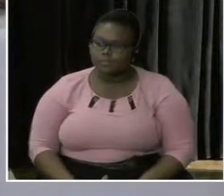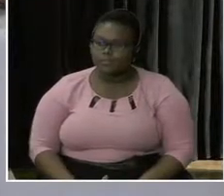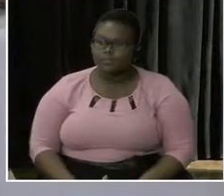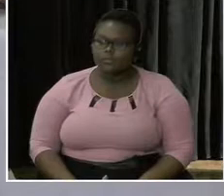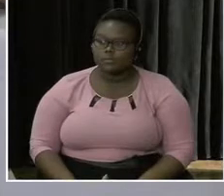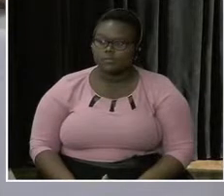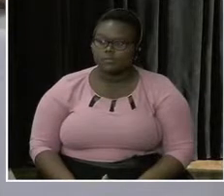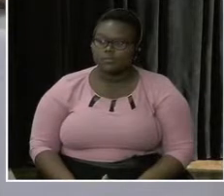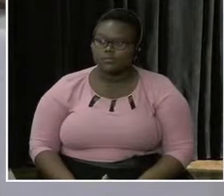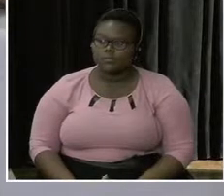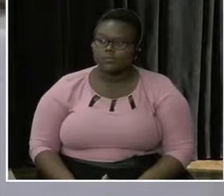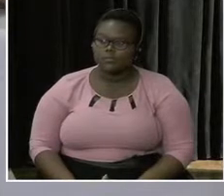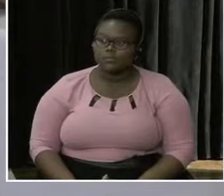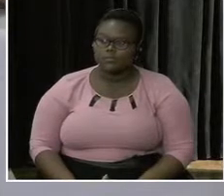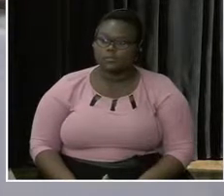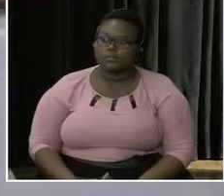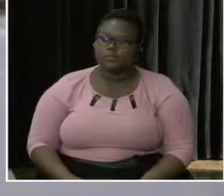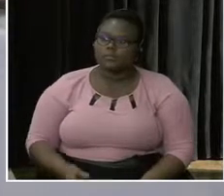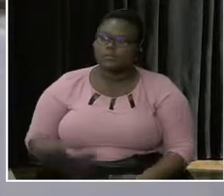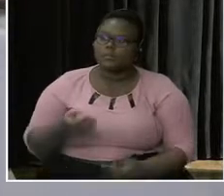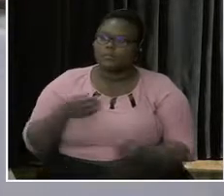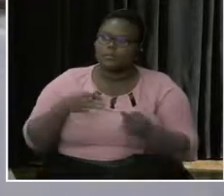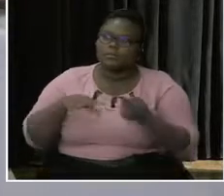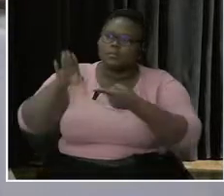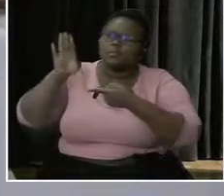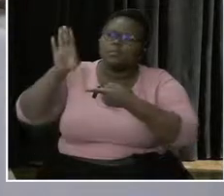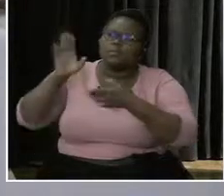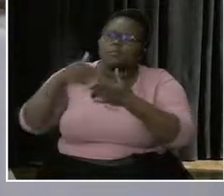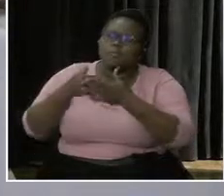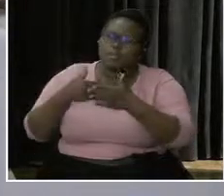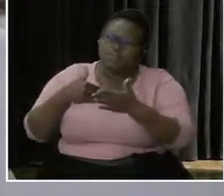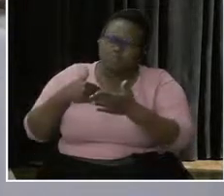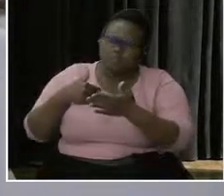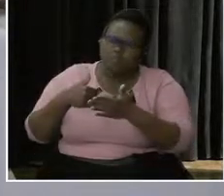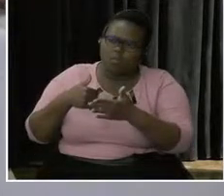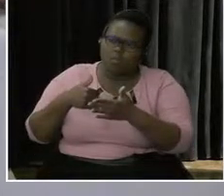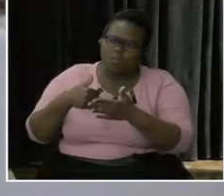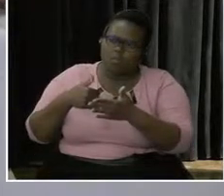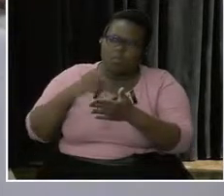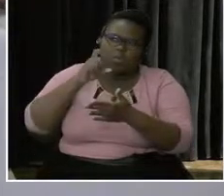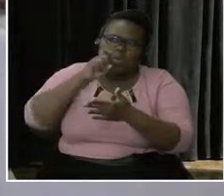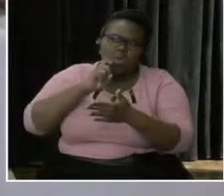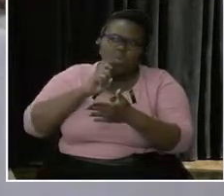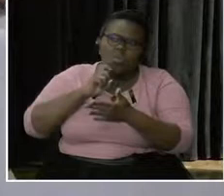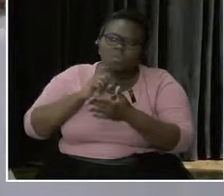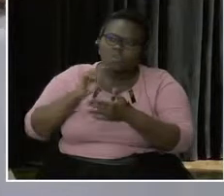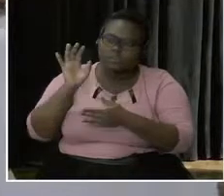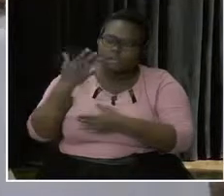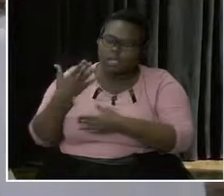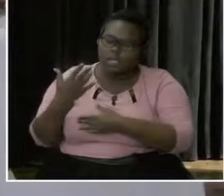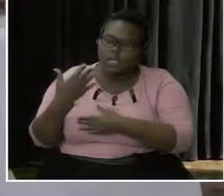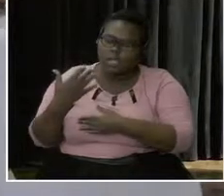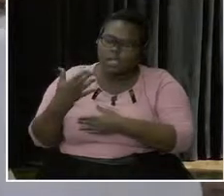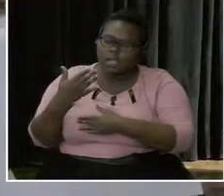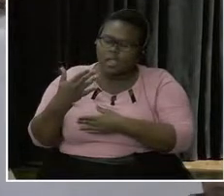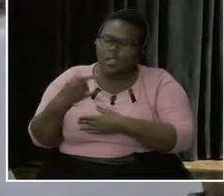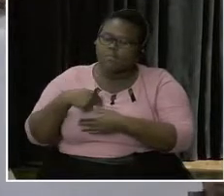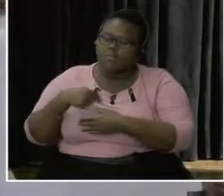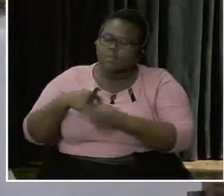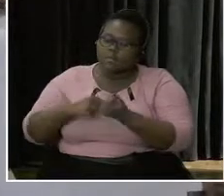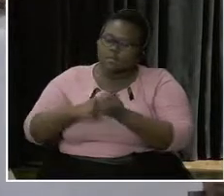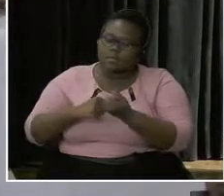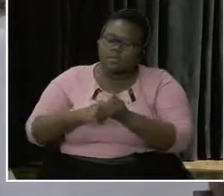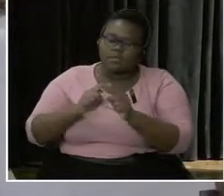Hayi meme esidala nje sandla kade ngingavuma ukukhuluma nombhobho bengisho nami ngiyasupport ngingakwazi ukukhuluma